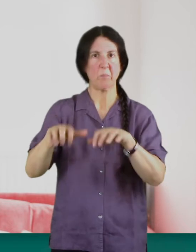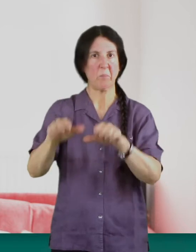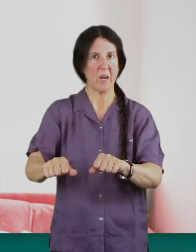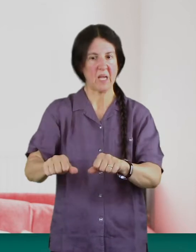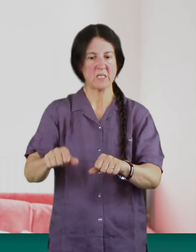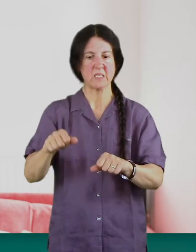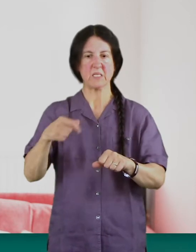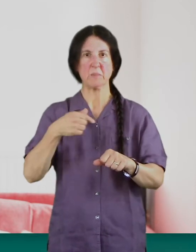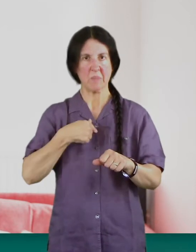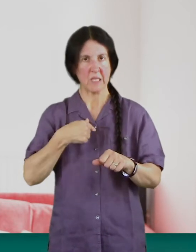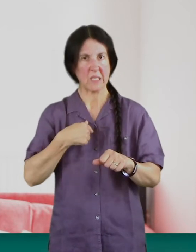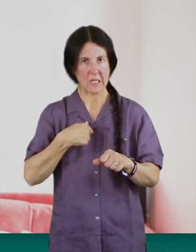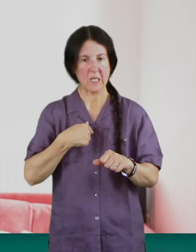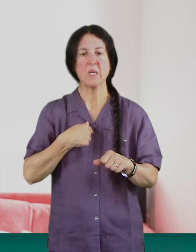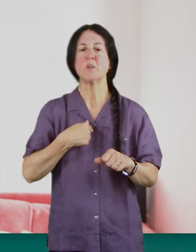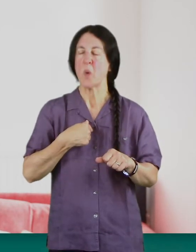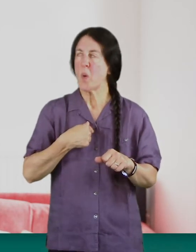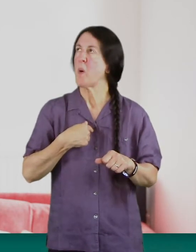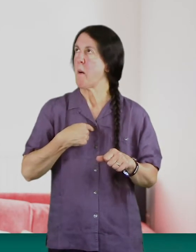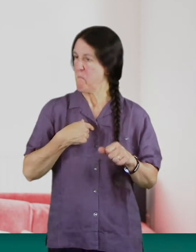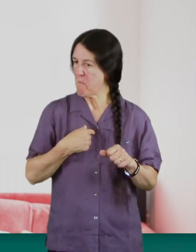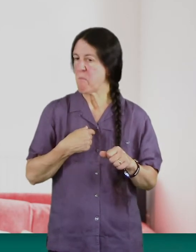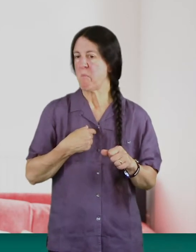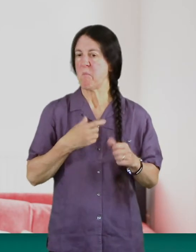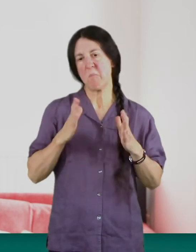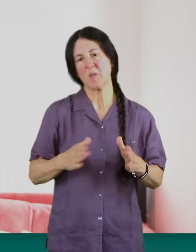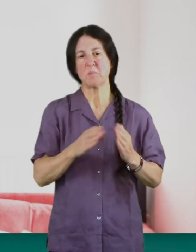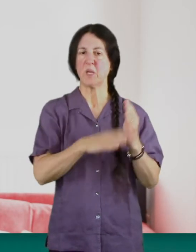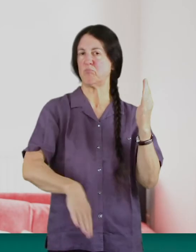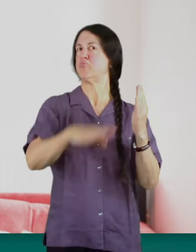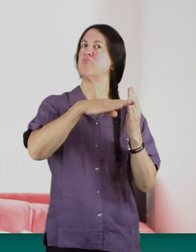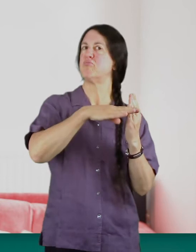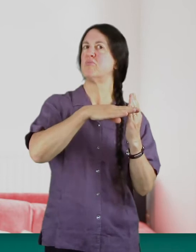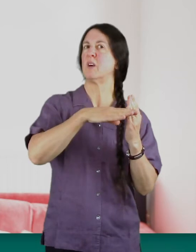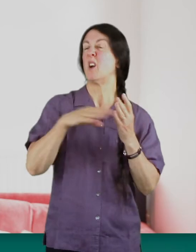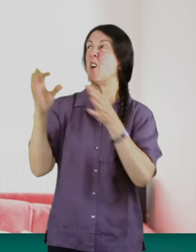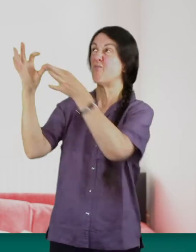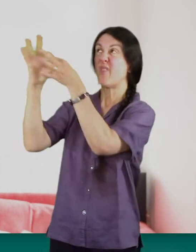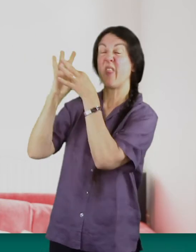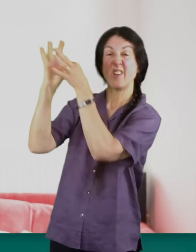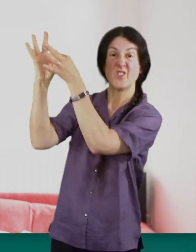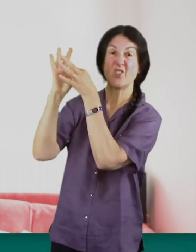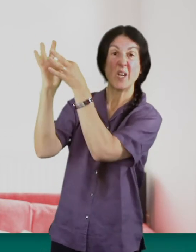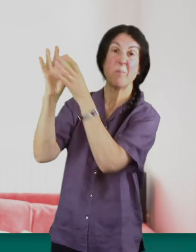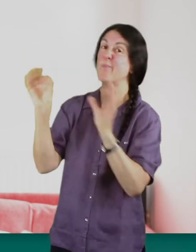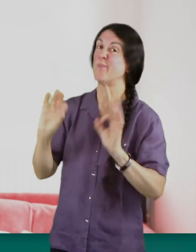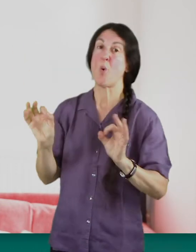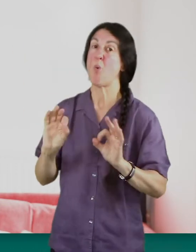favour on him, so I must be on his right side. It's not about relationship, it's about kind of status and